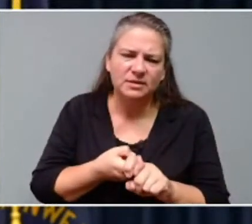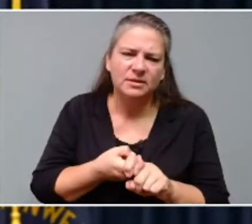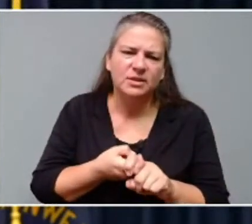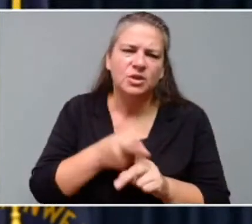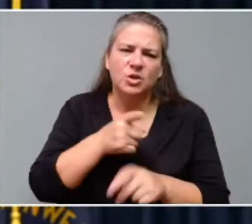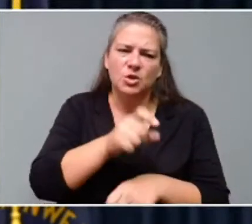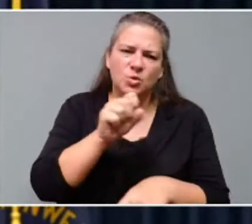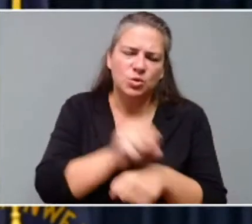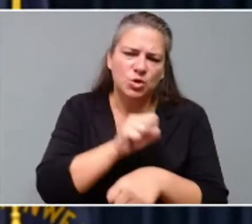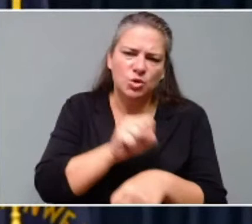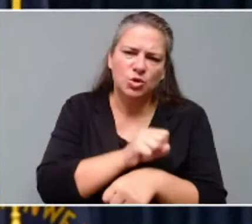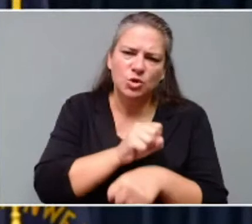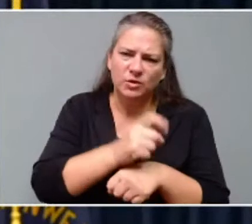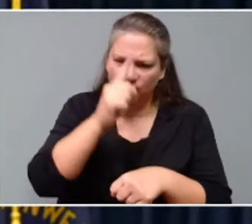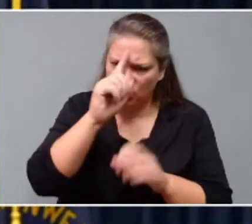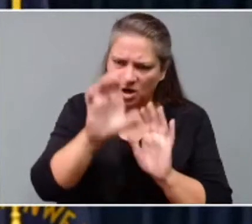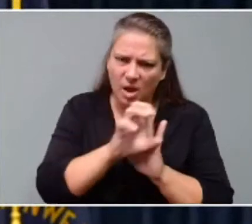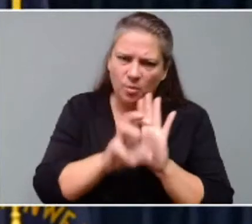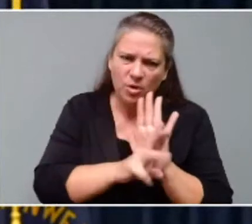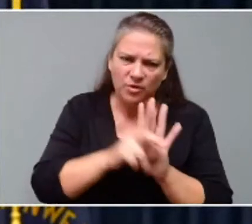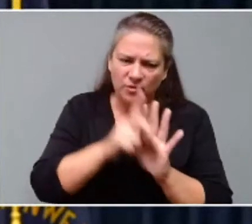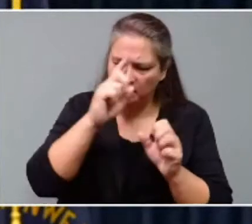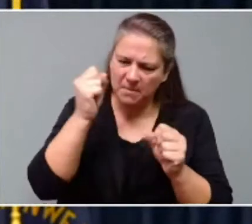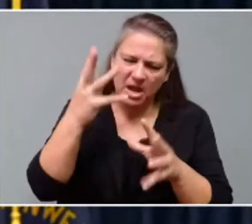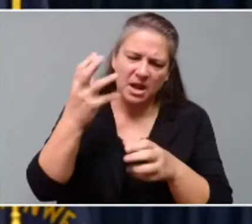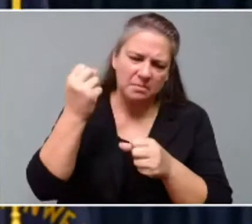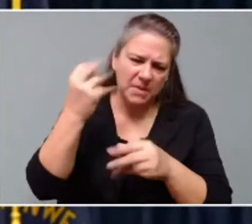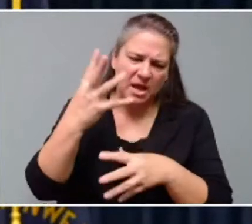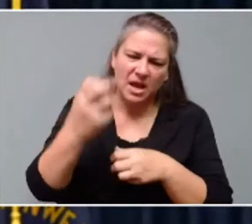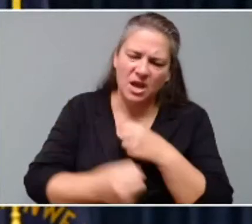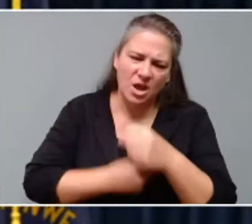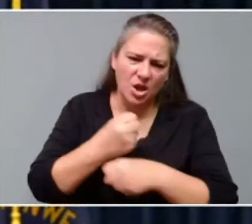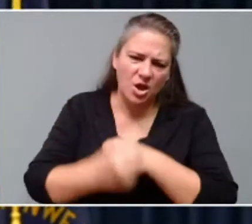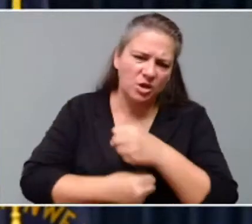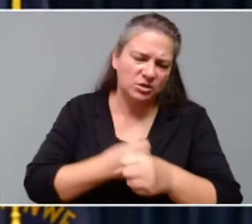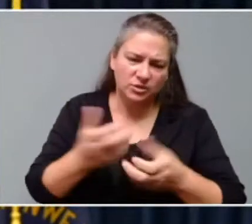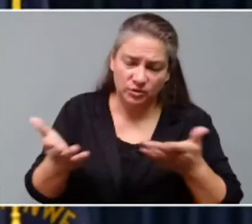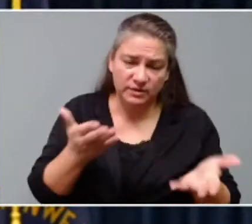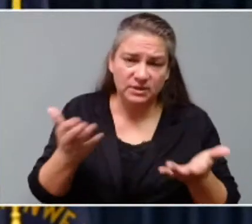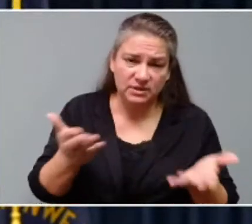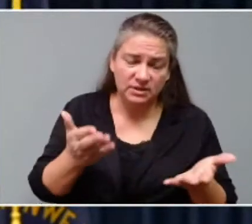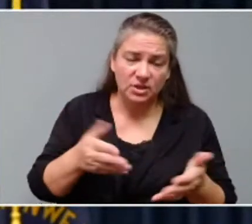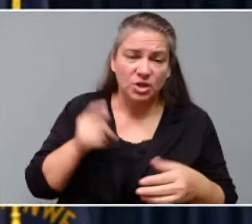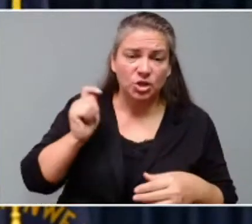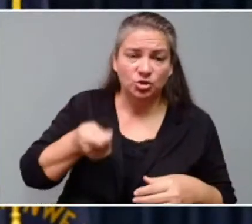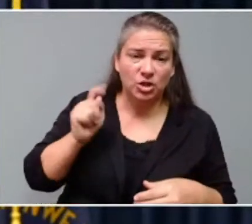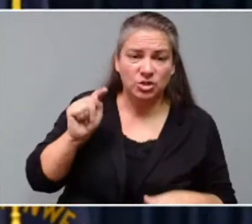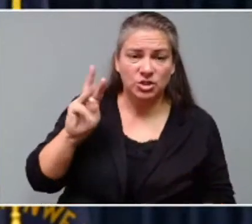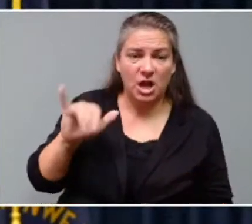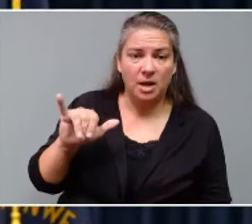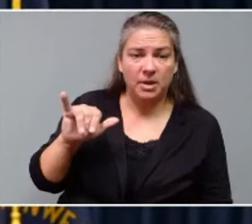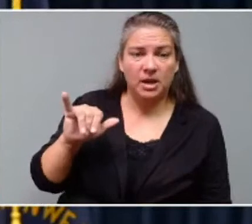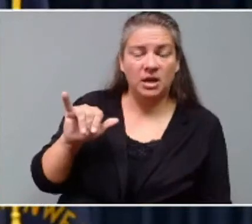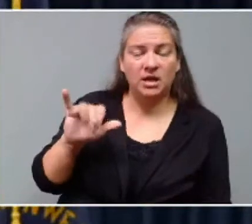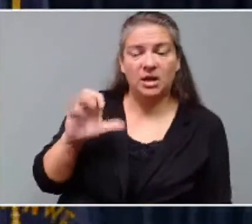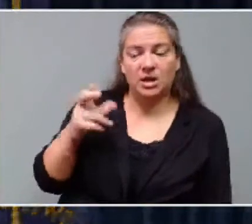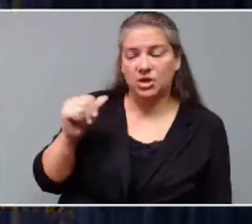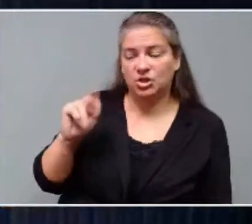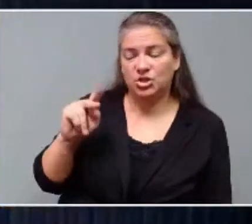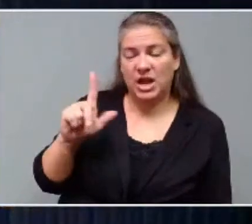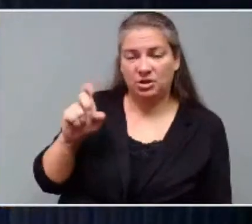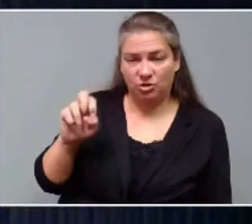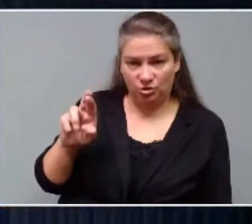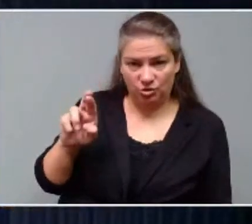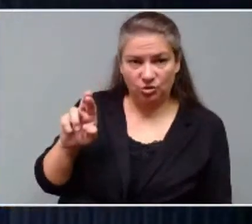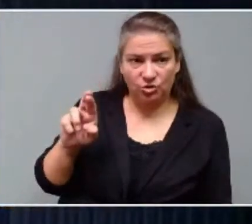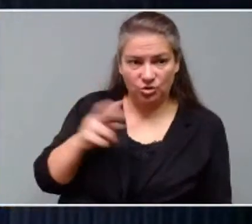the Commonwealth over many decades of service. Judge Tommy Wayne Chandler, who served as circuit judge